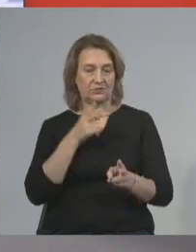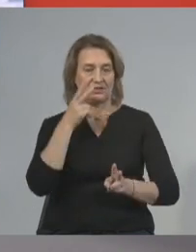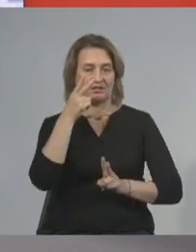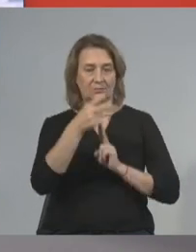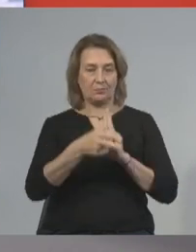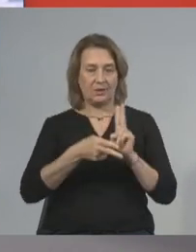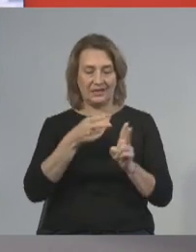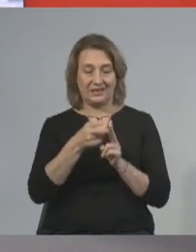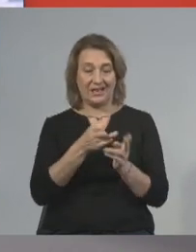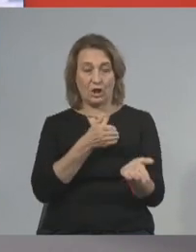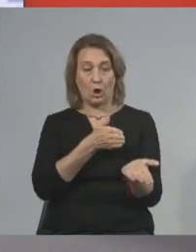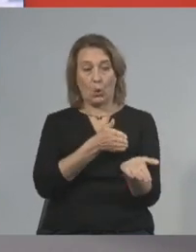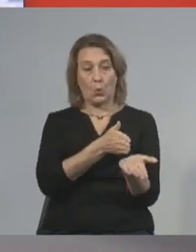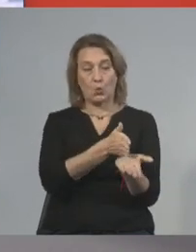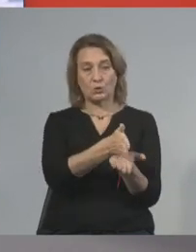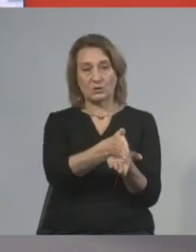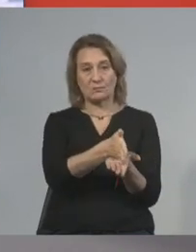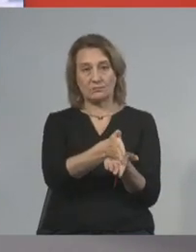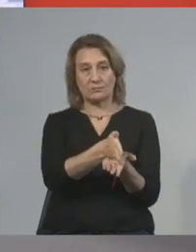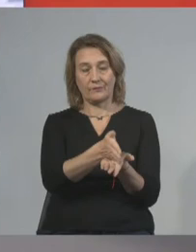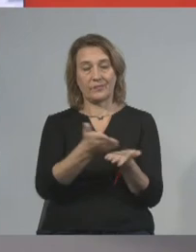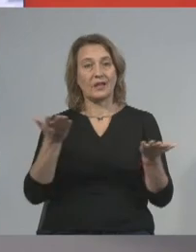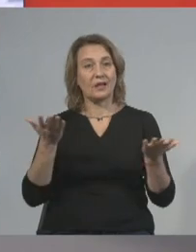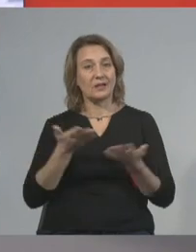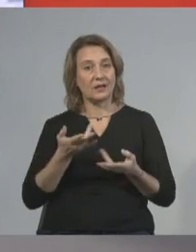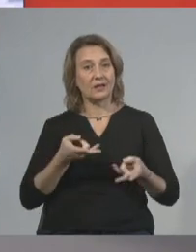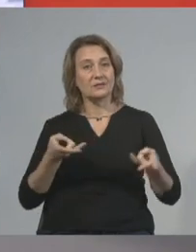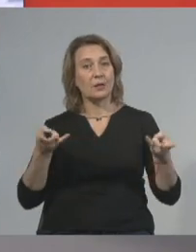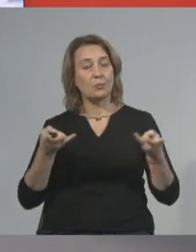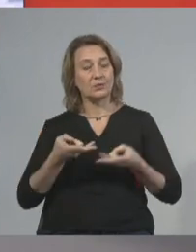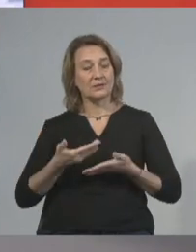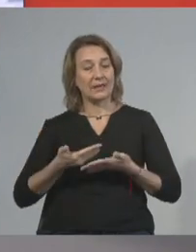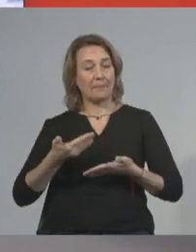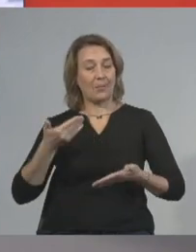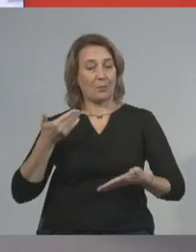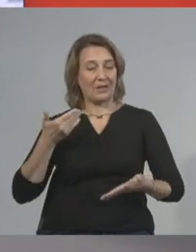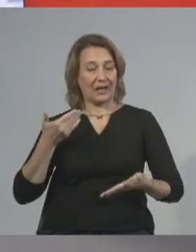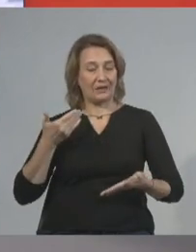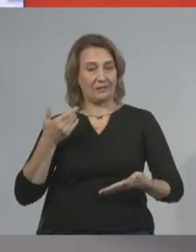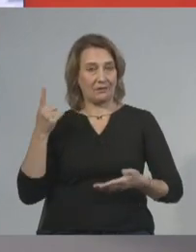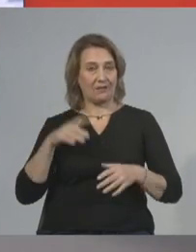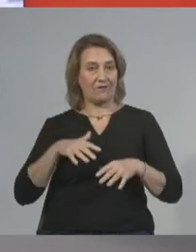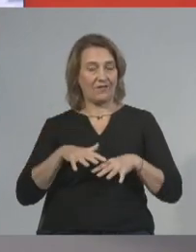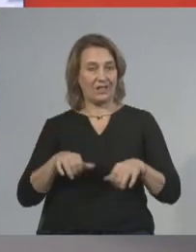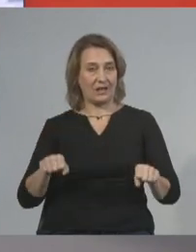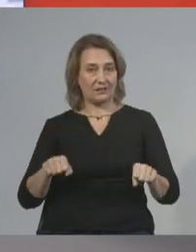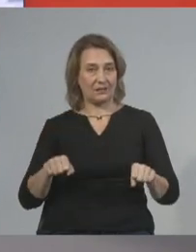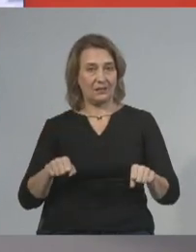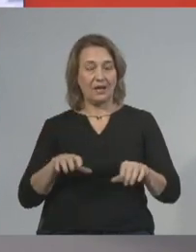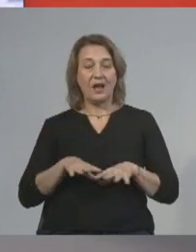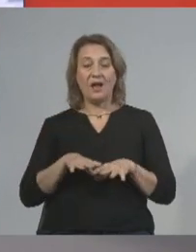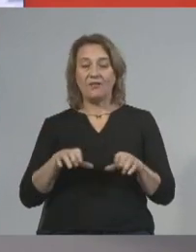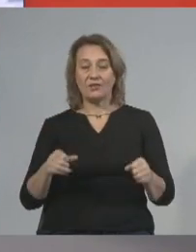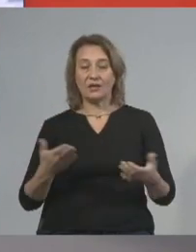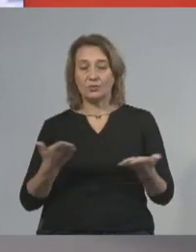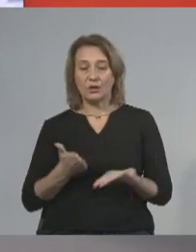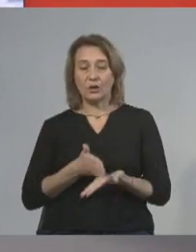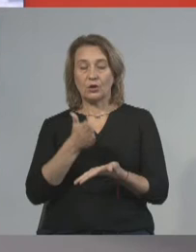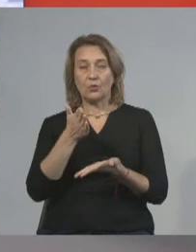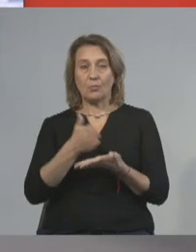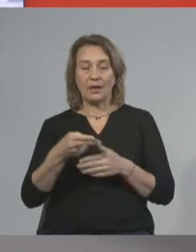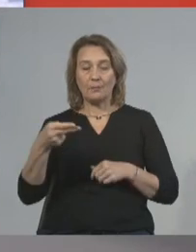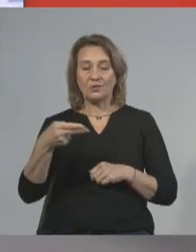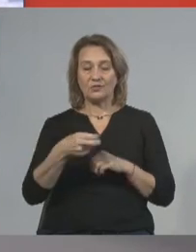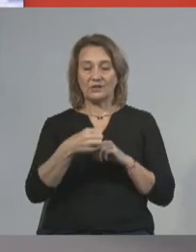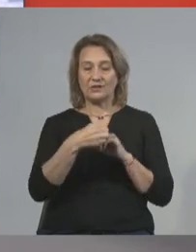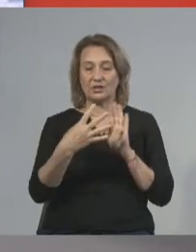key aim of all this work is to change the european and euro-atlantic integration direction of ukraine which was supported by